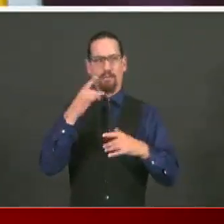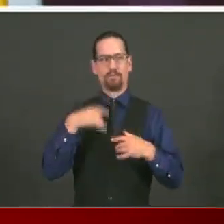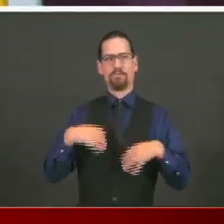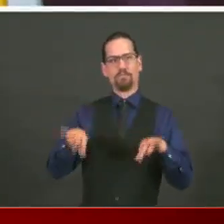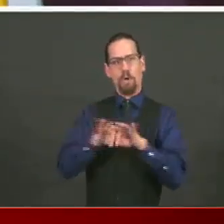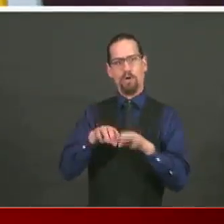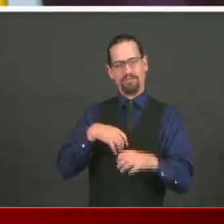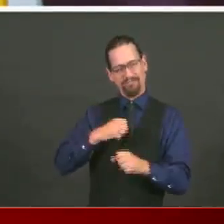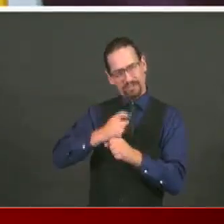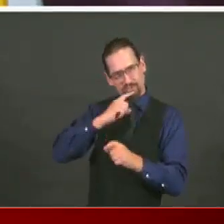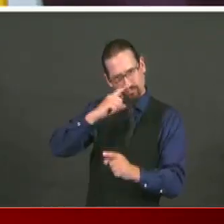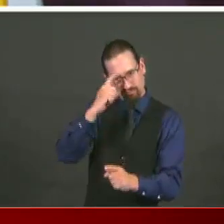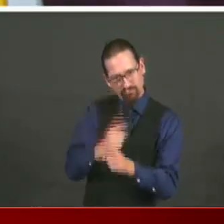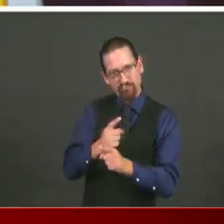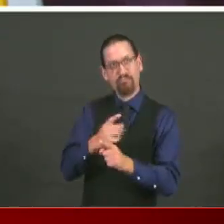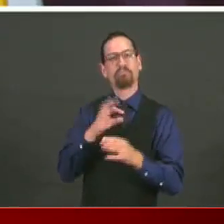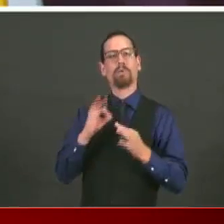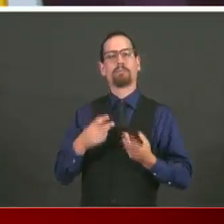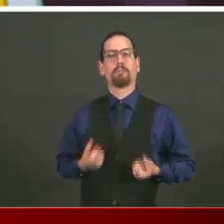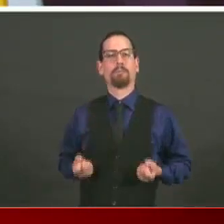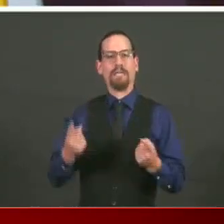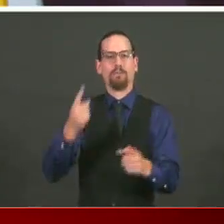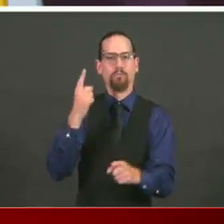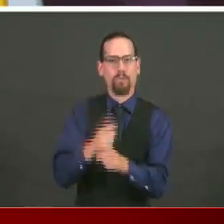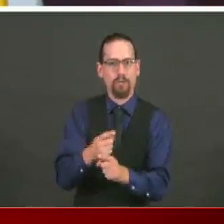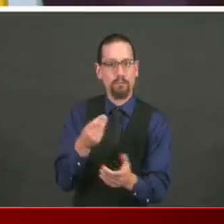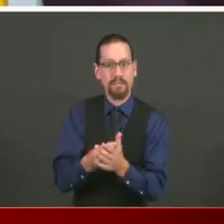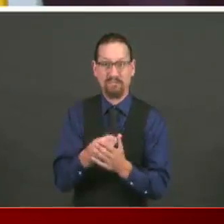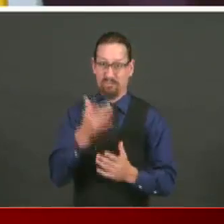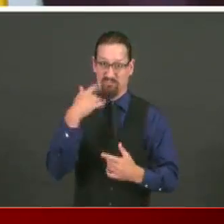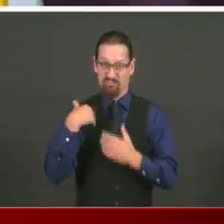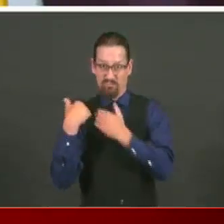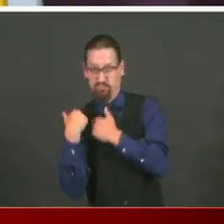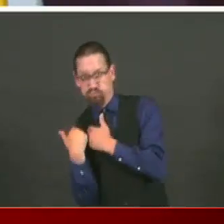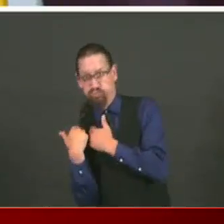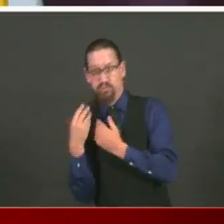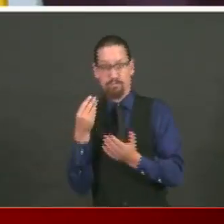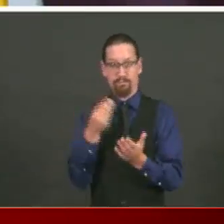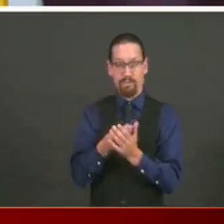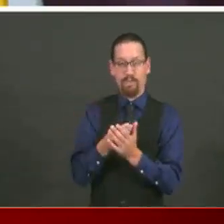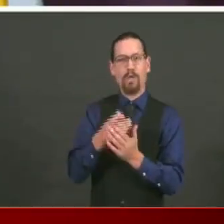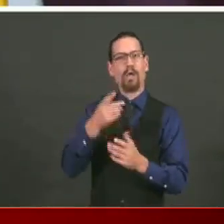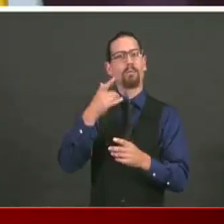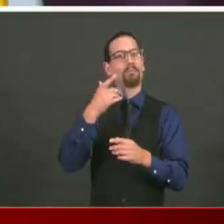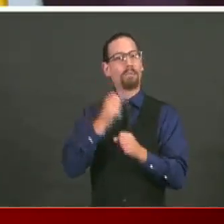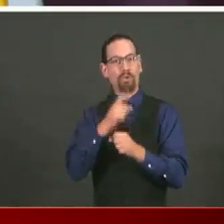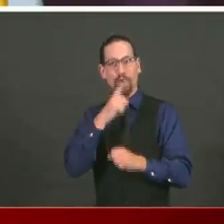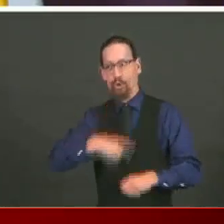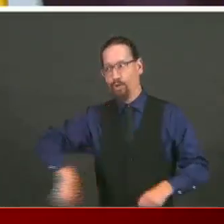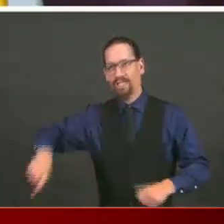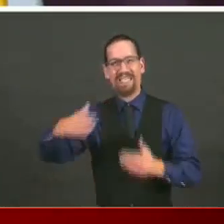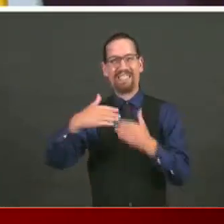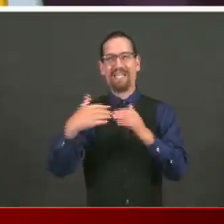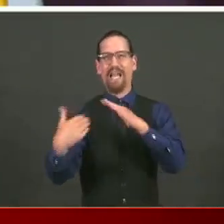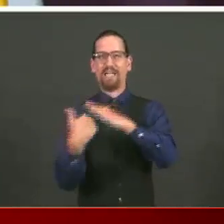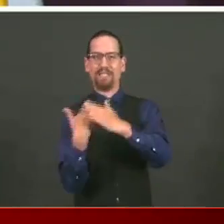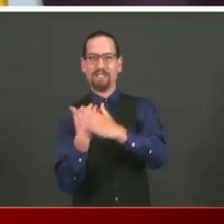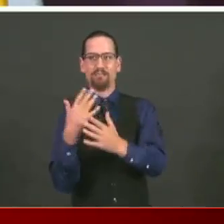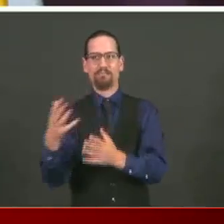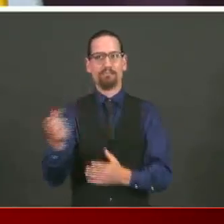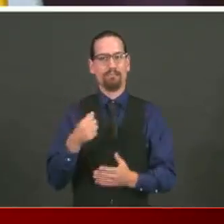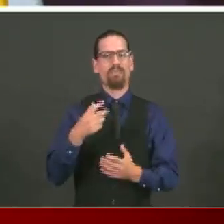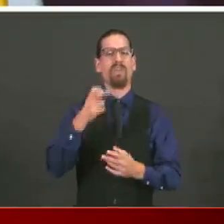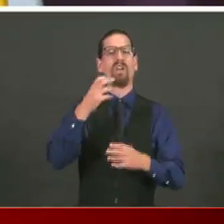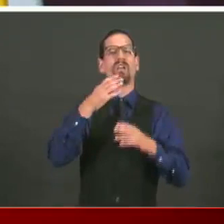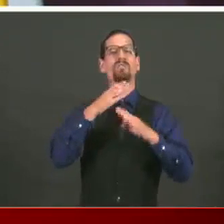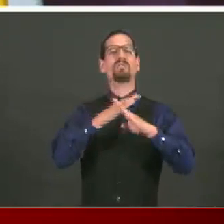accountability, easy access, not a lot of red tape, and get it out as fast as possible. If it's 2 weeks, it's 2 weeks. That's fabulous. If he